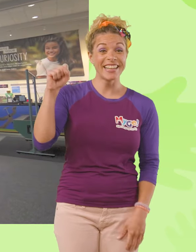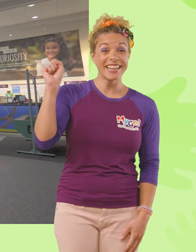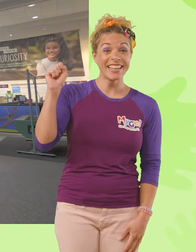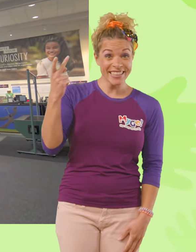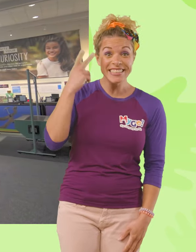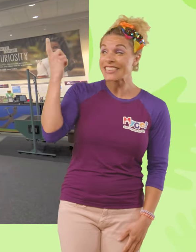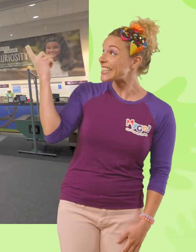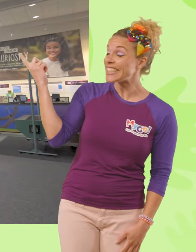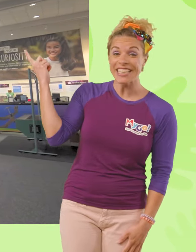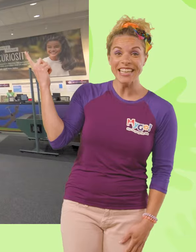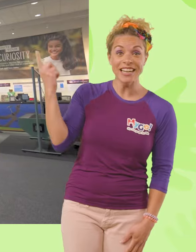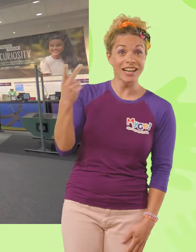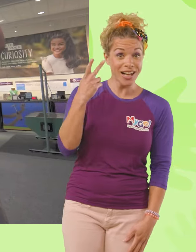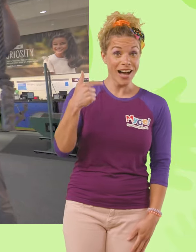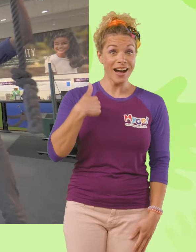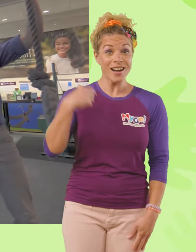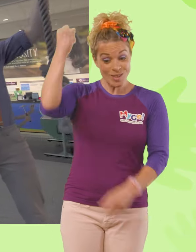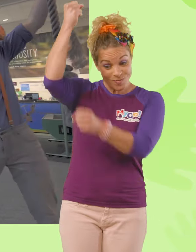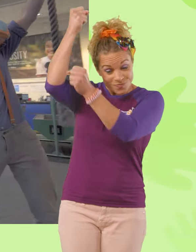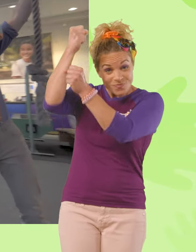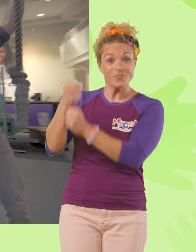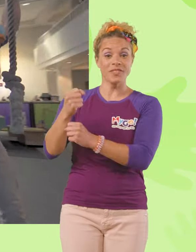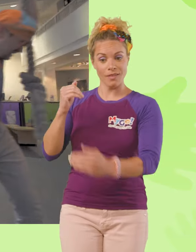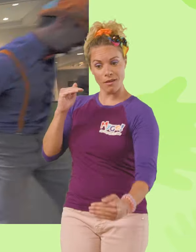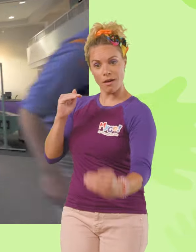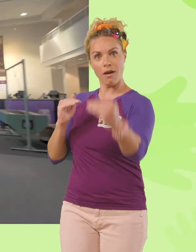Yeah, did you see it? Look, I'll lift it up.